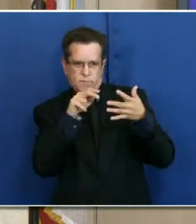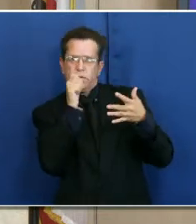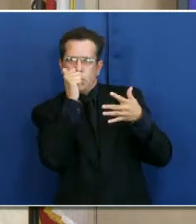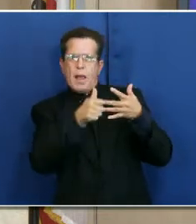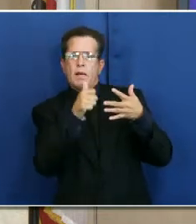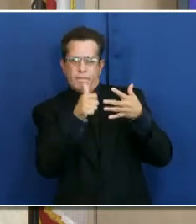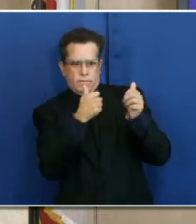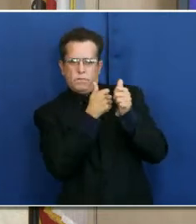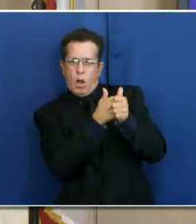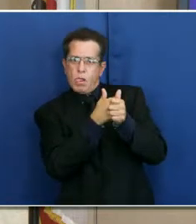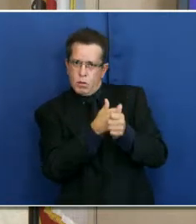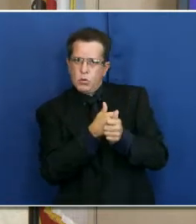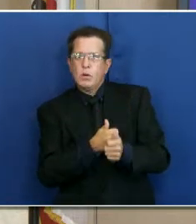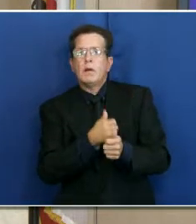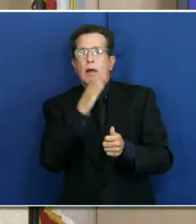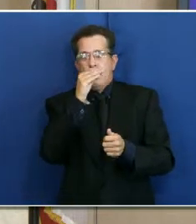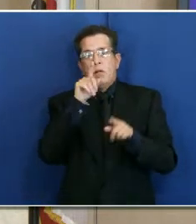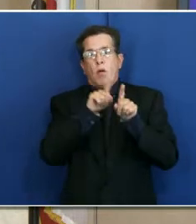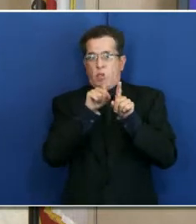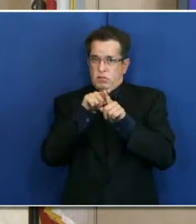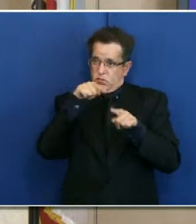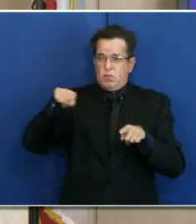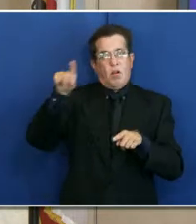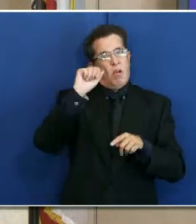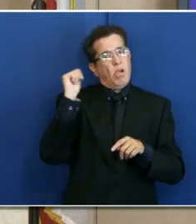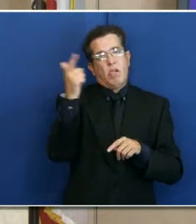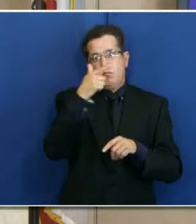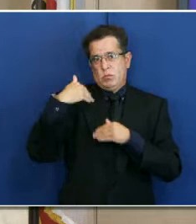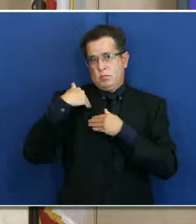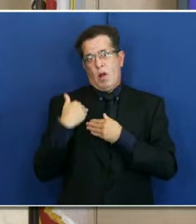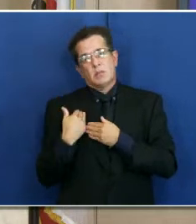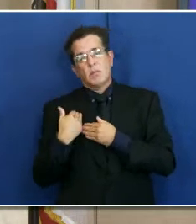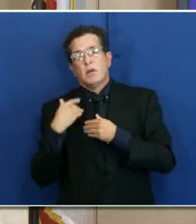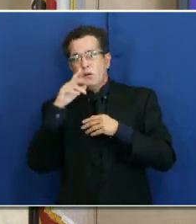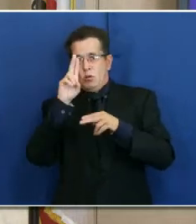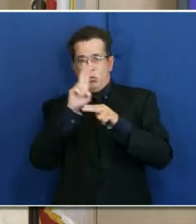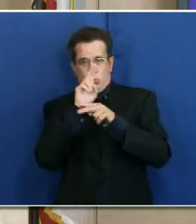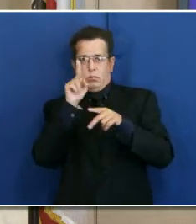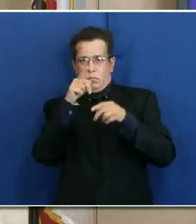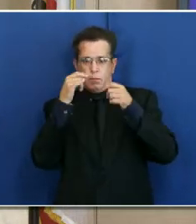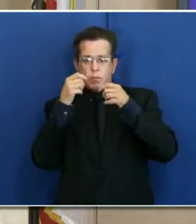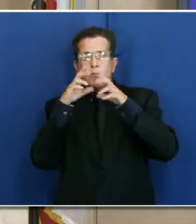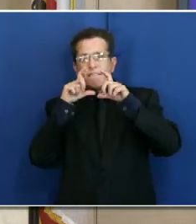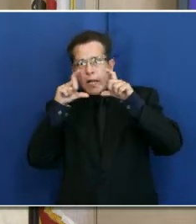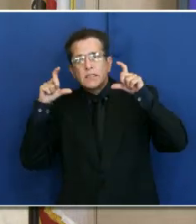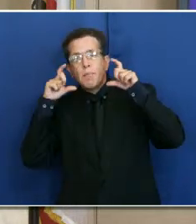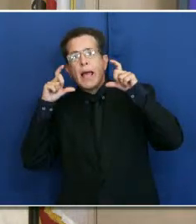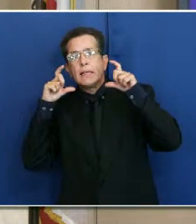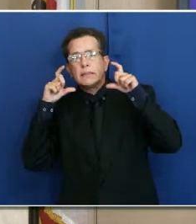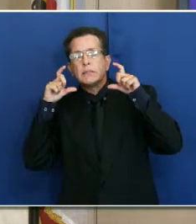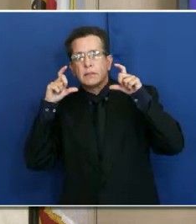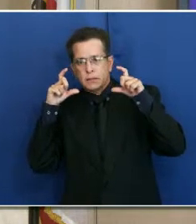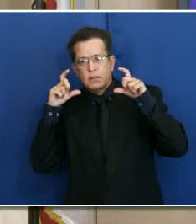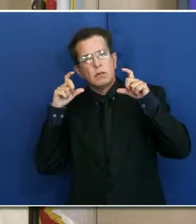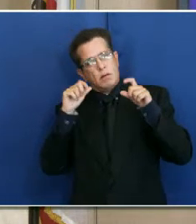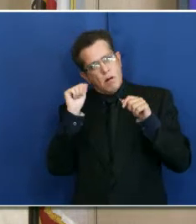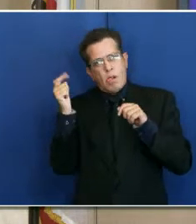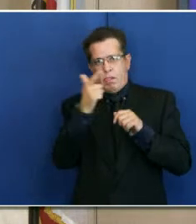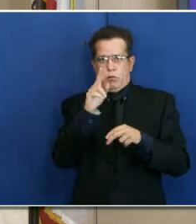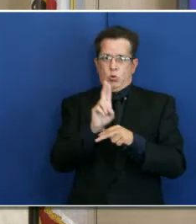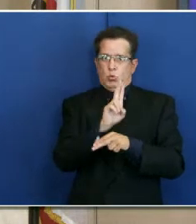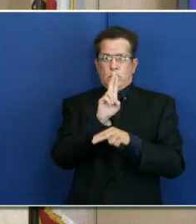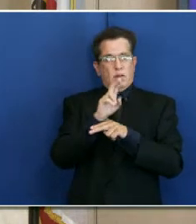you that patrons should be wearing face coverings when not consuming inside a business. Anyone who